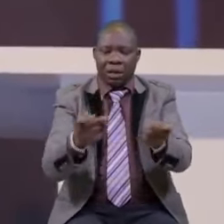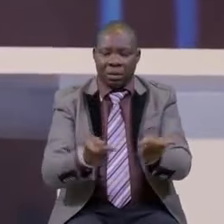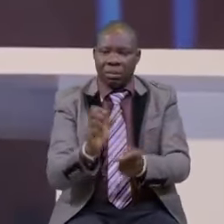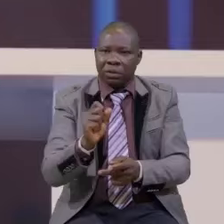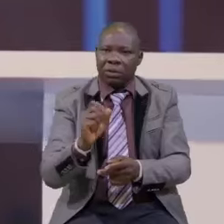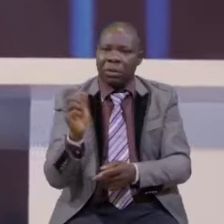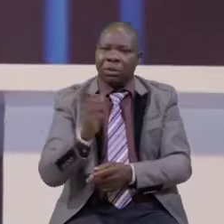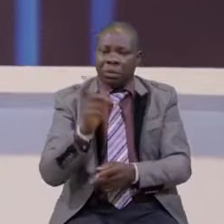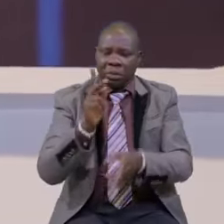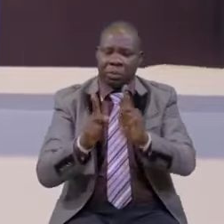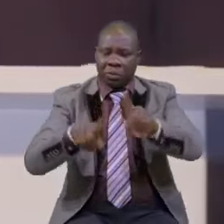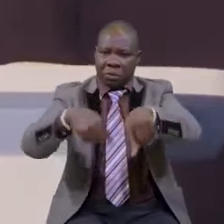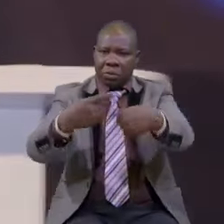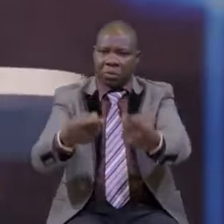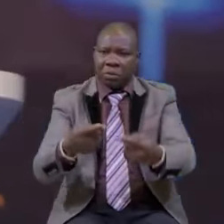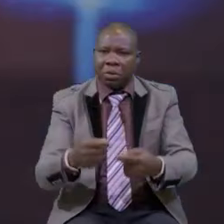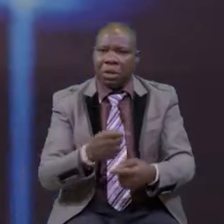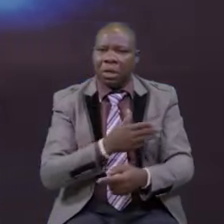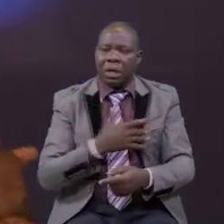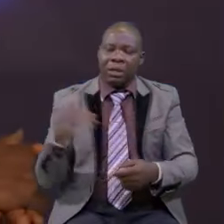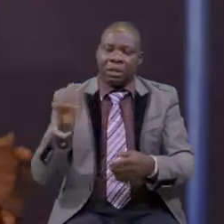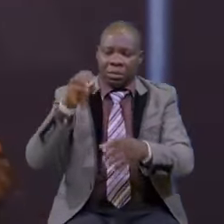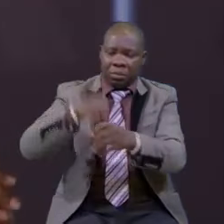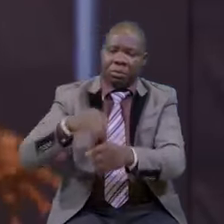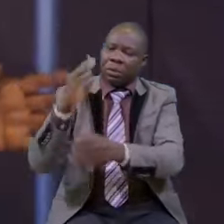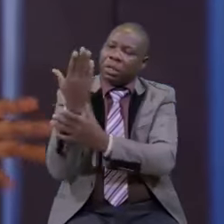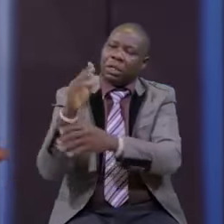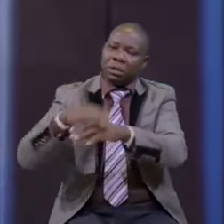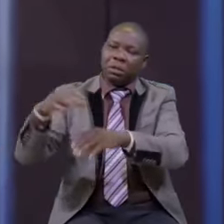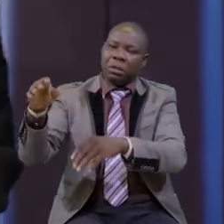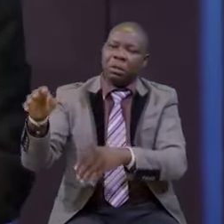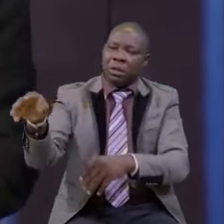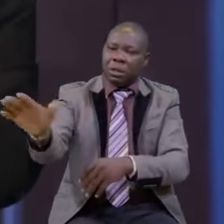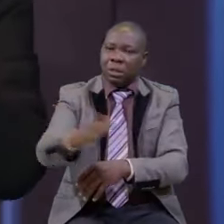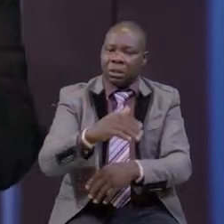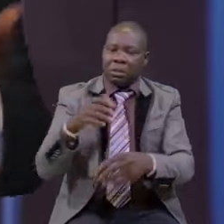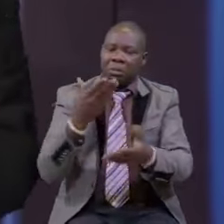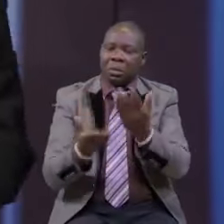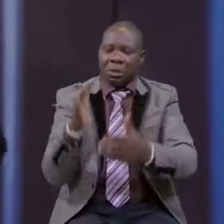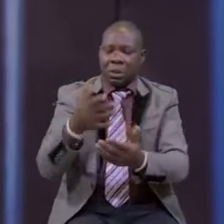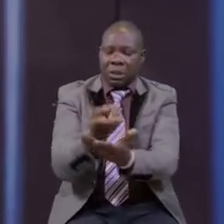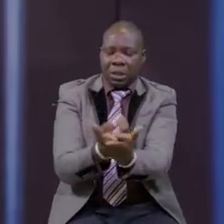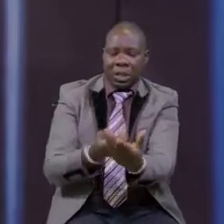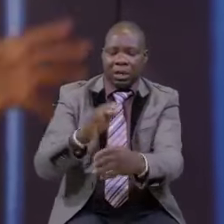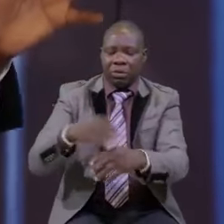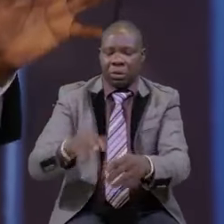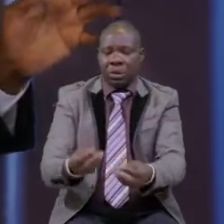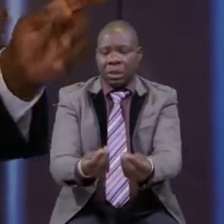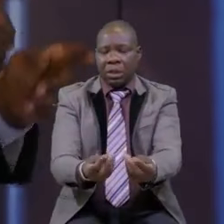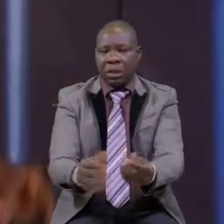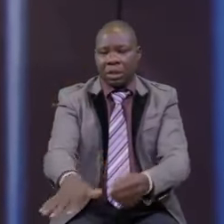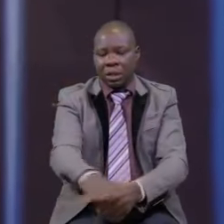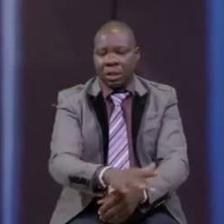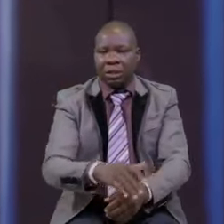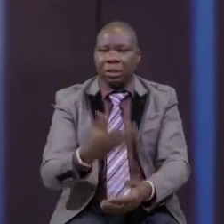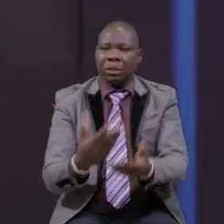know, people go and maybe they lay hands on them, or maybe they lie on the floor, maybe they, whatever they do, but